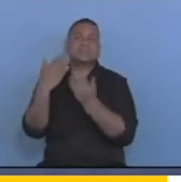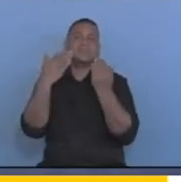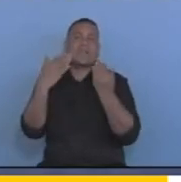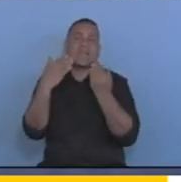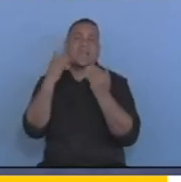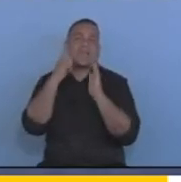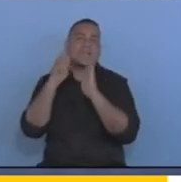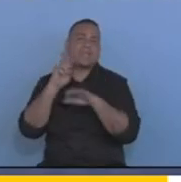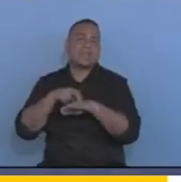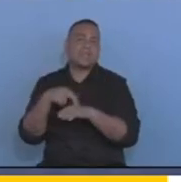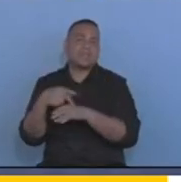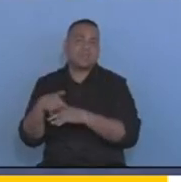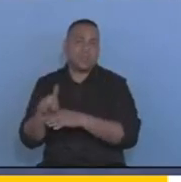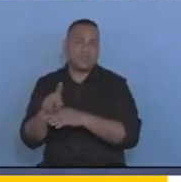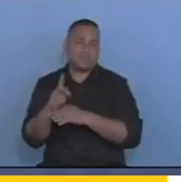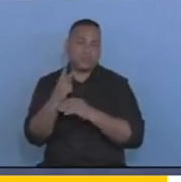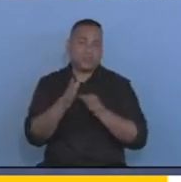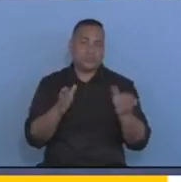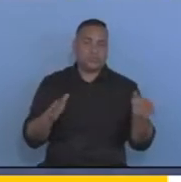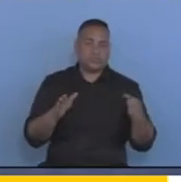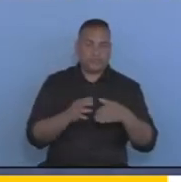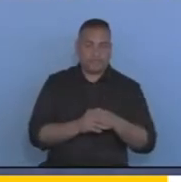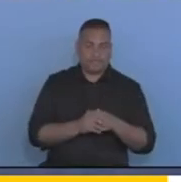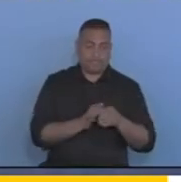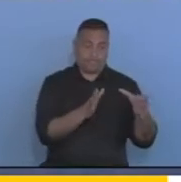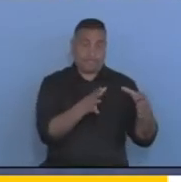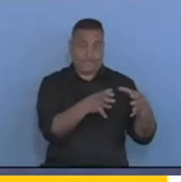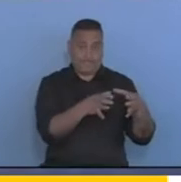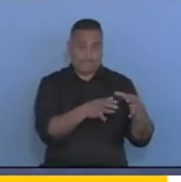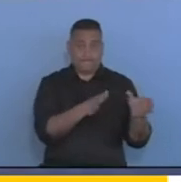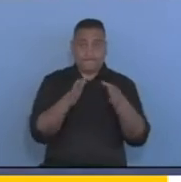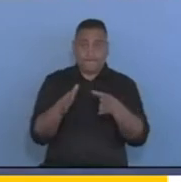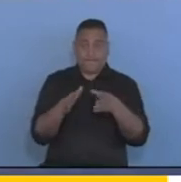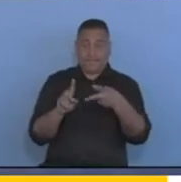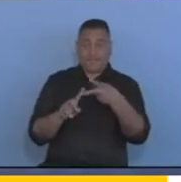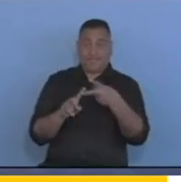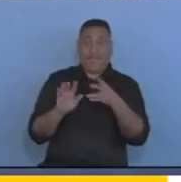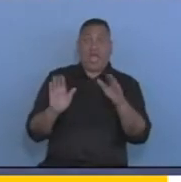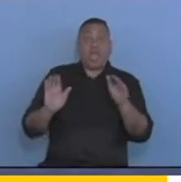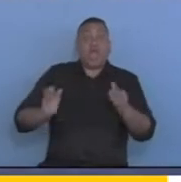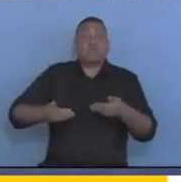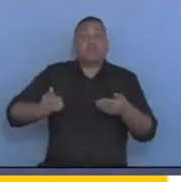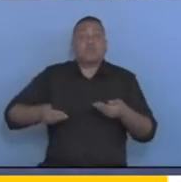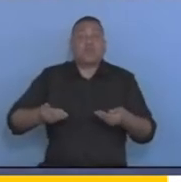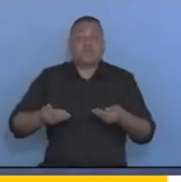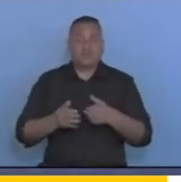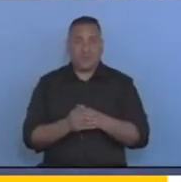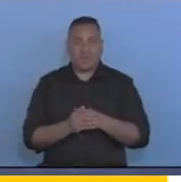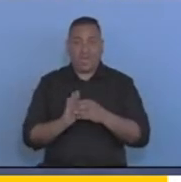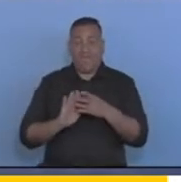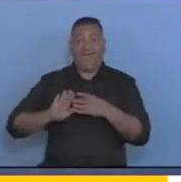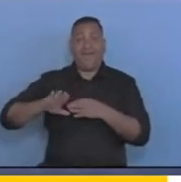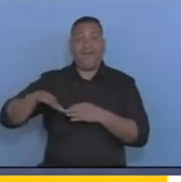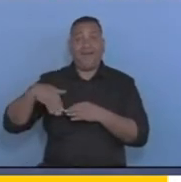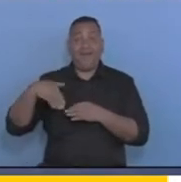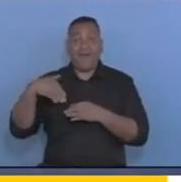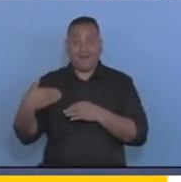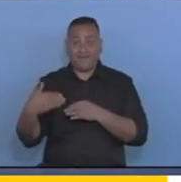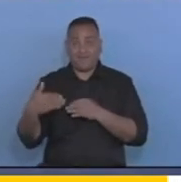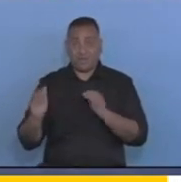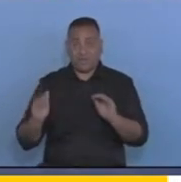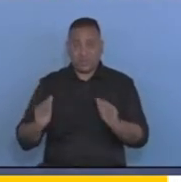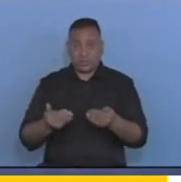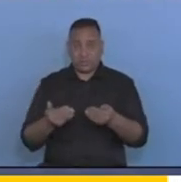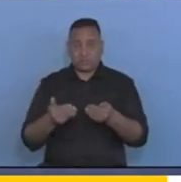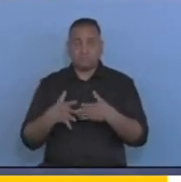of the course is going to be the introduction, and then after the introduction we will start with the safety. All